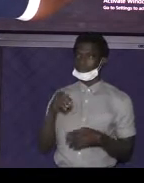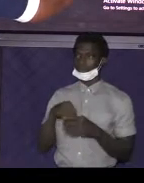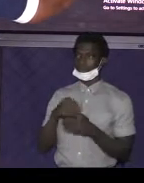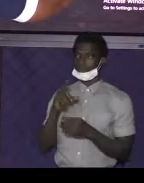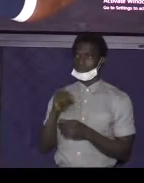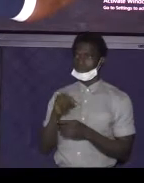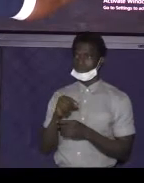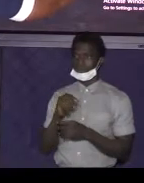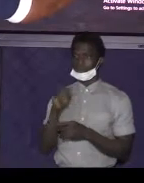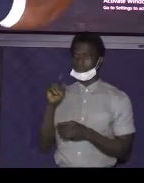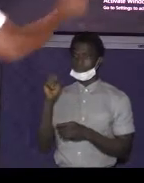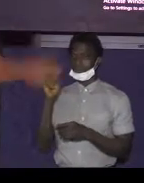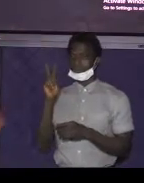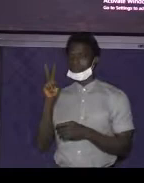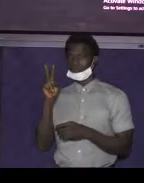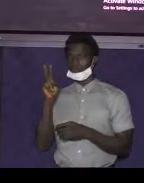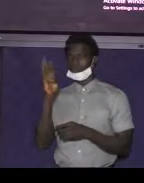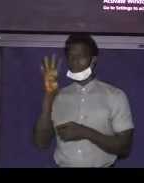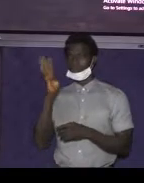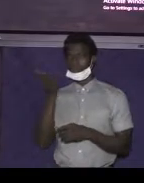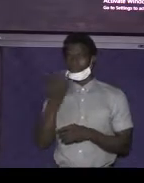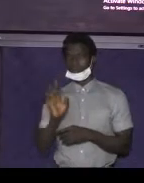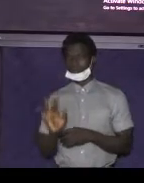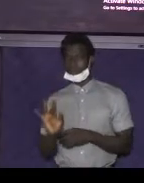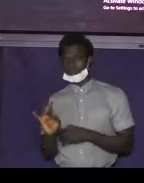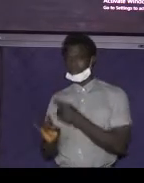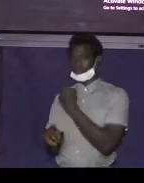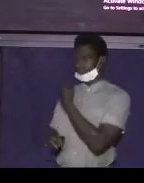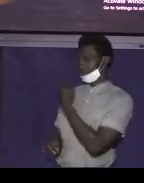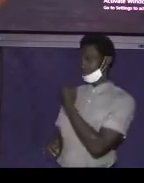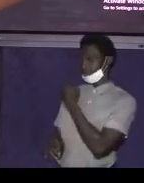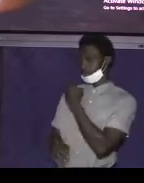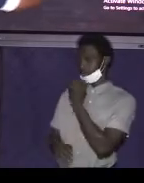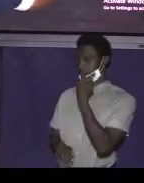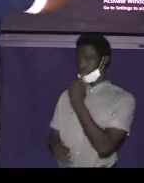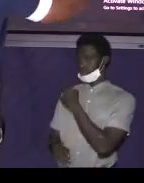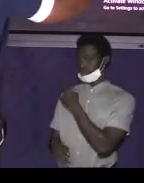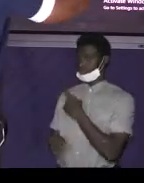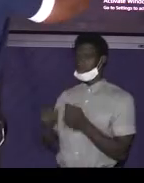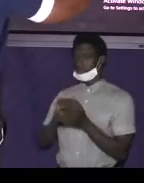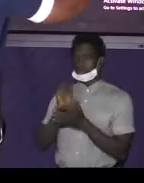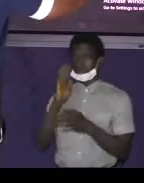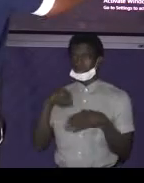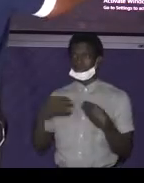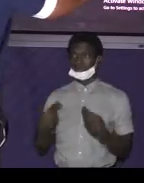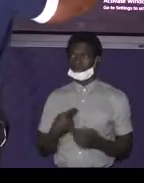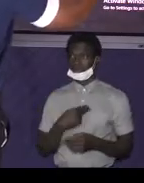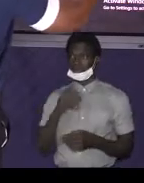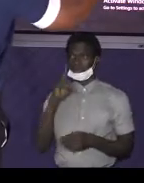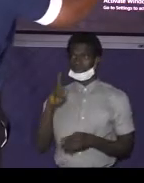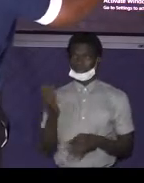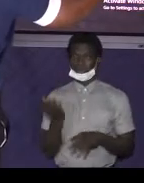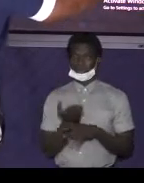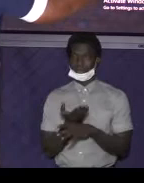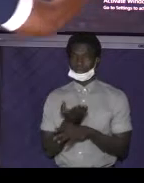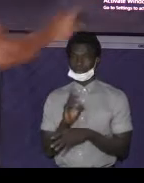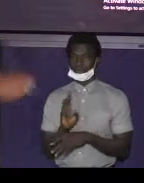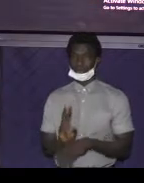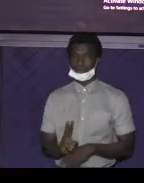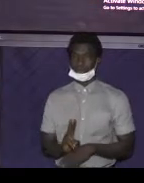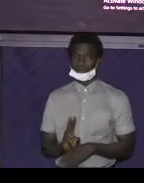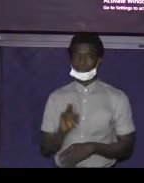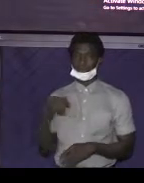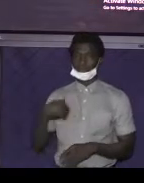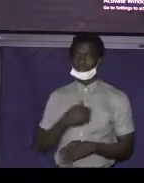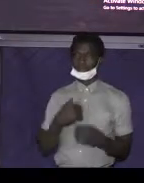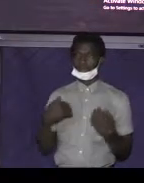4 over 8. And that is eventually going to give us 1 over 2, so we have